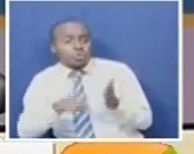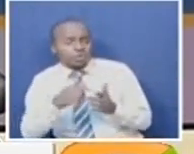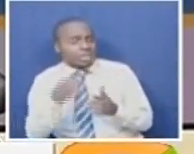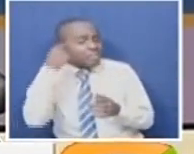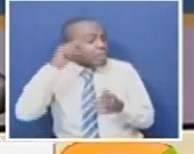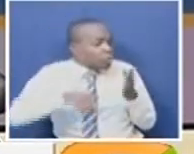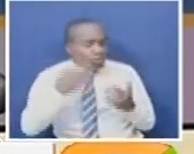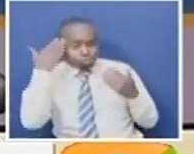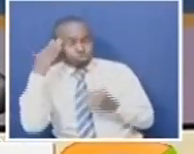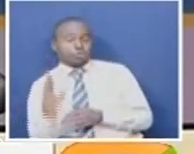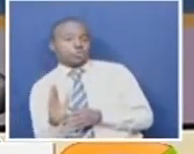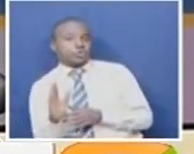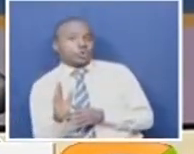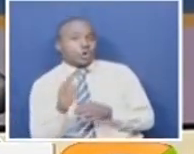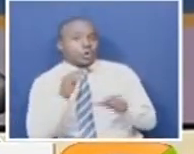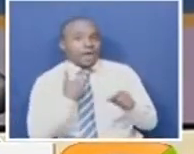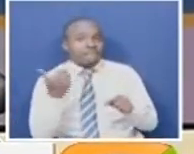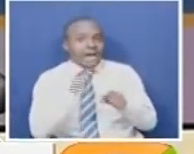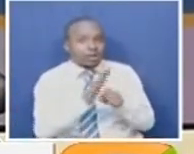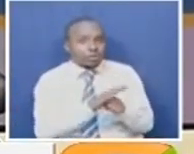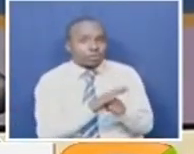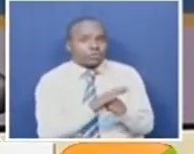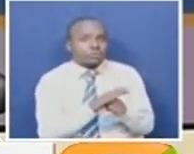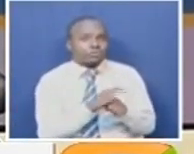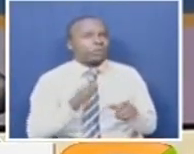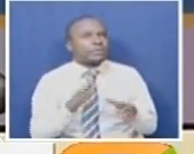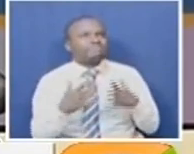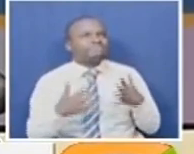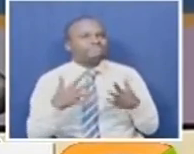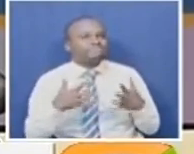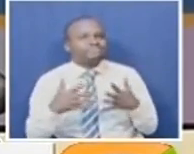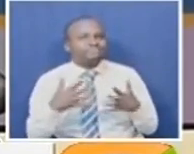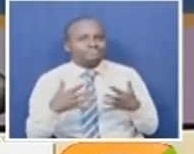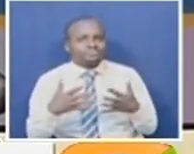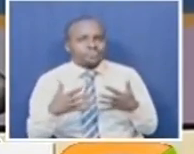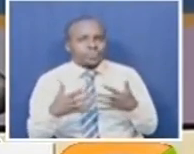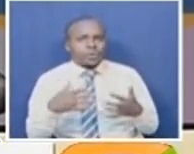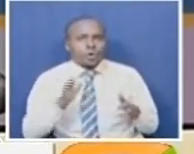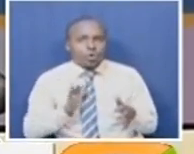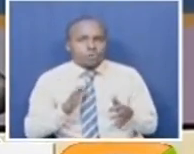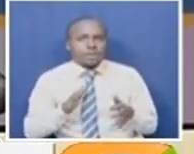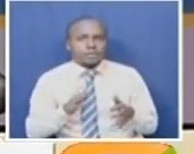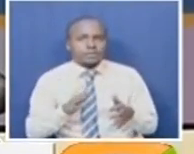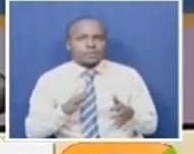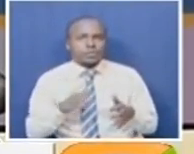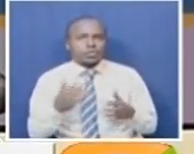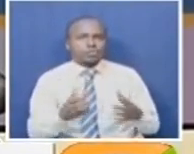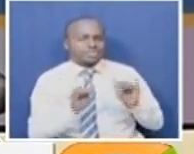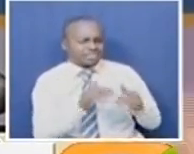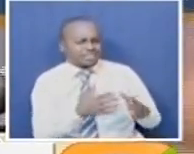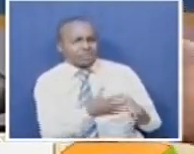thinking. There's a lot of women, what's the word? For pimp, like women who sell their pimp. Friends. Yes.